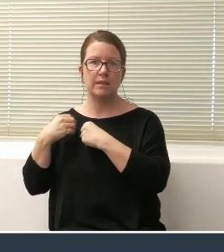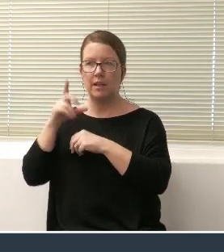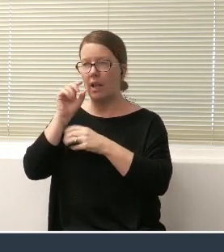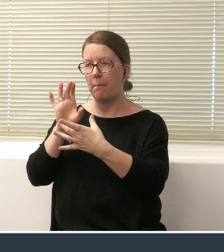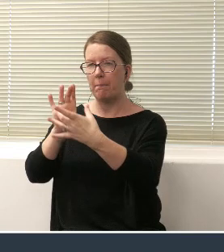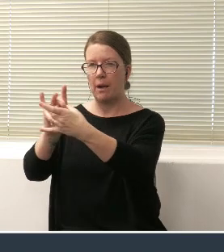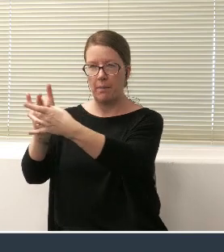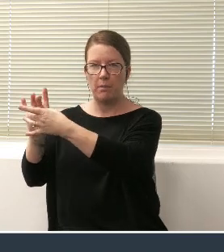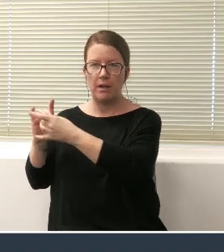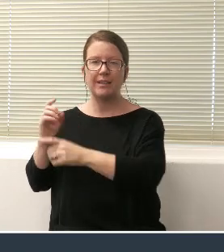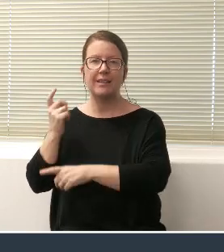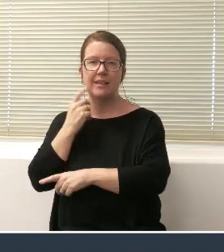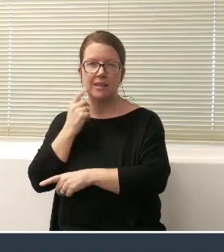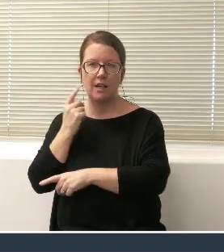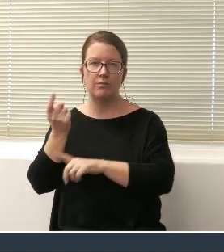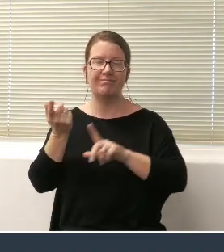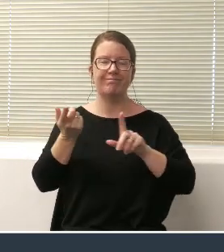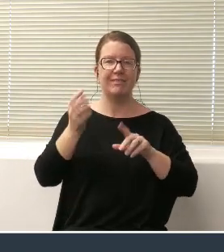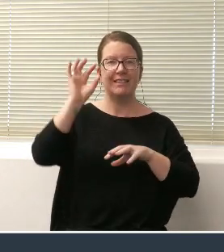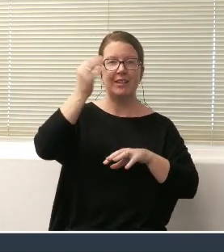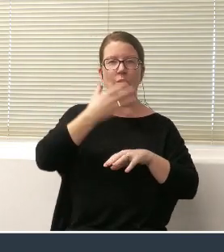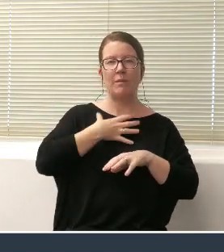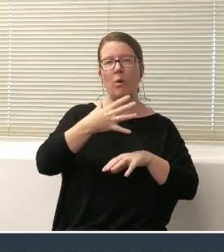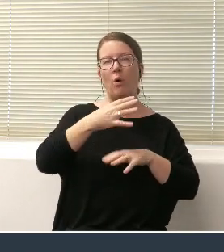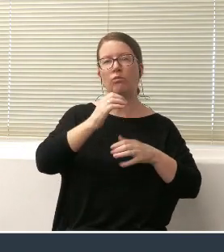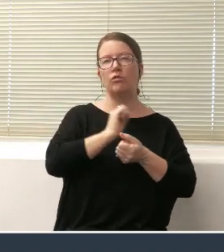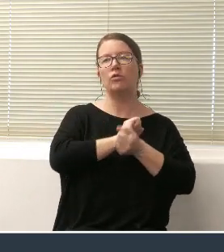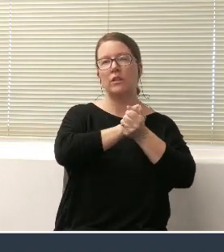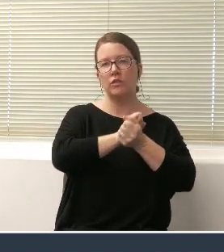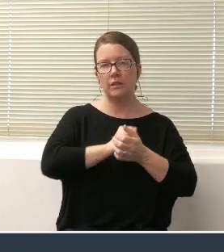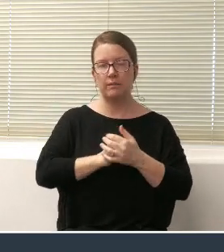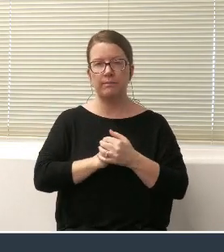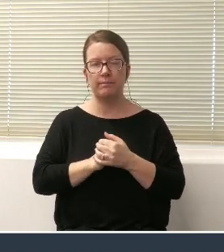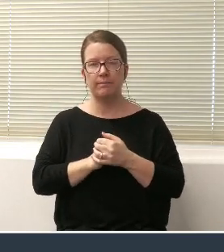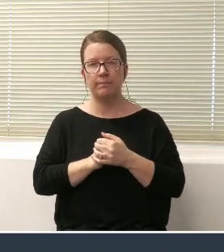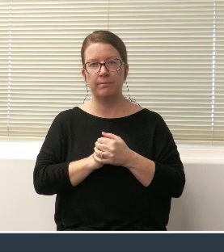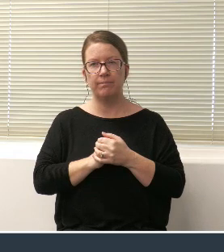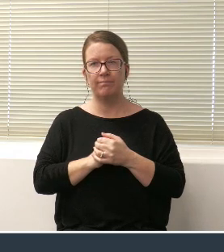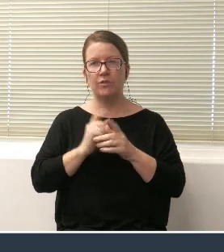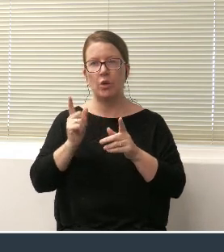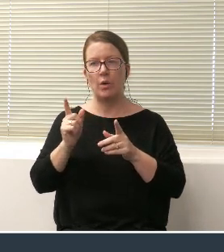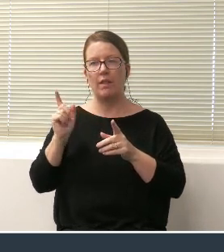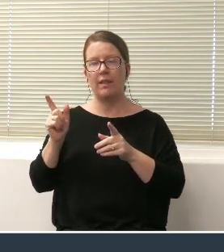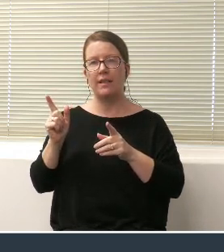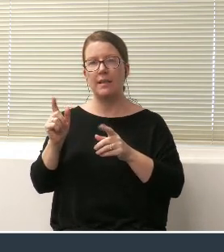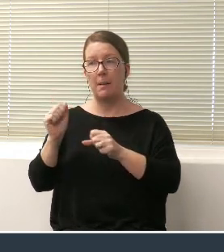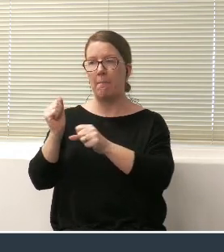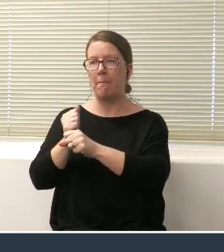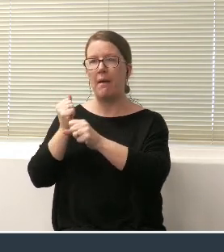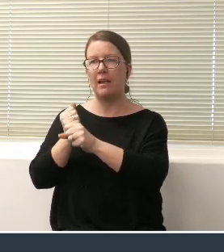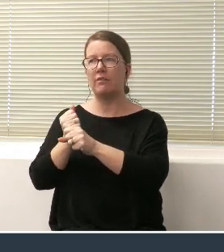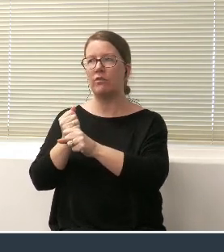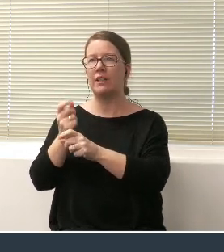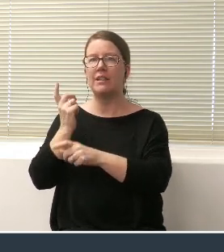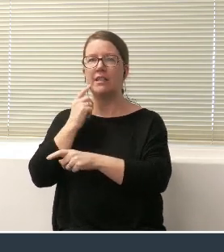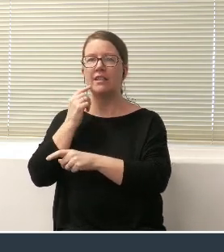company. Yeah, it's basically, it's a fit-for-purpose product. So you wouldn't